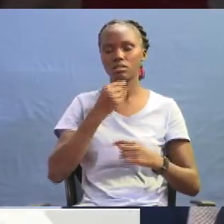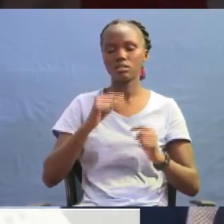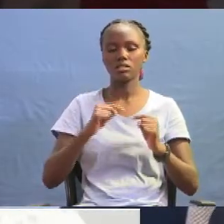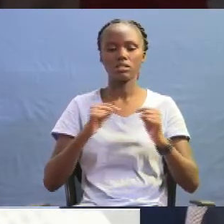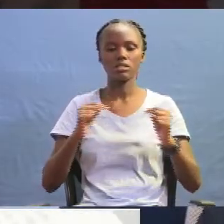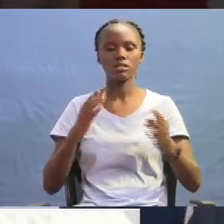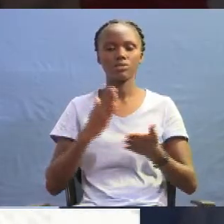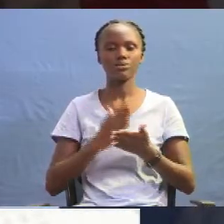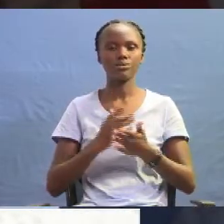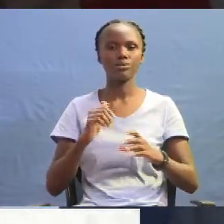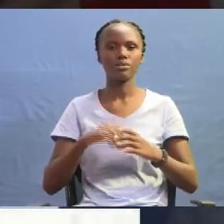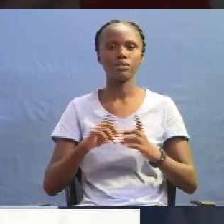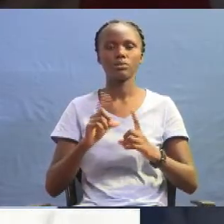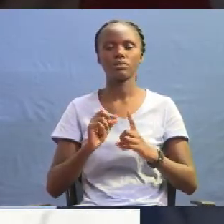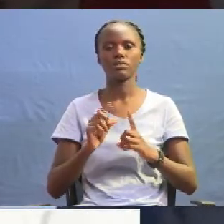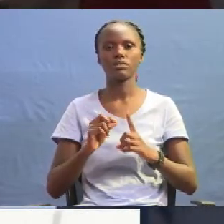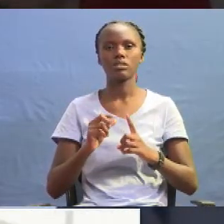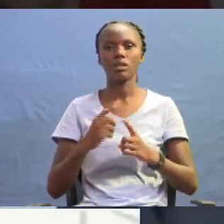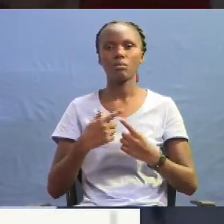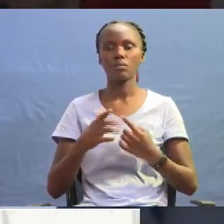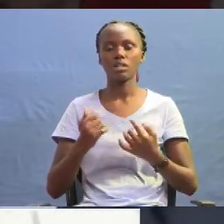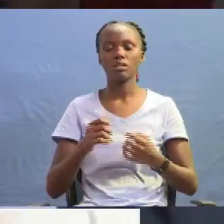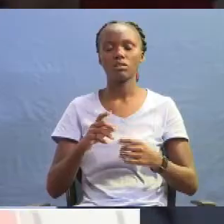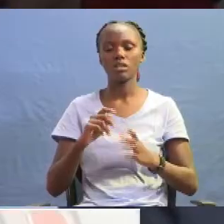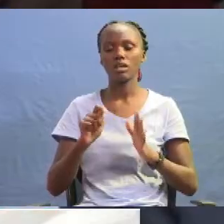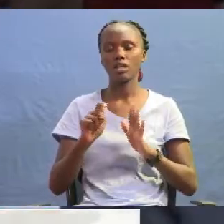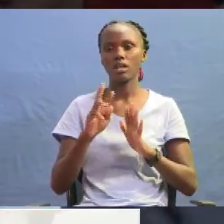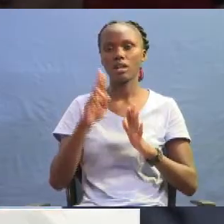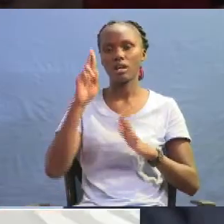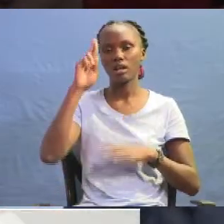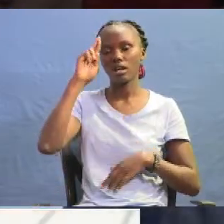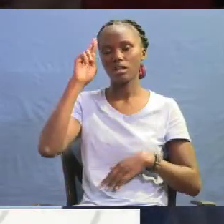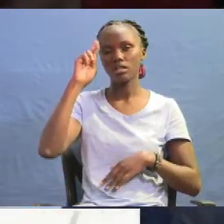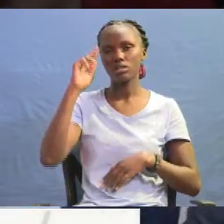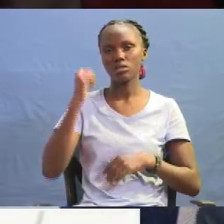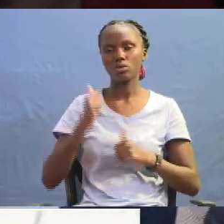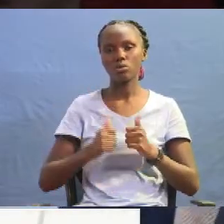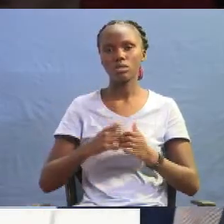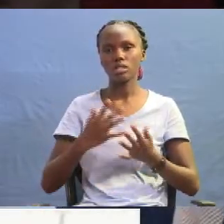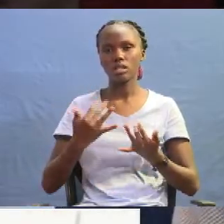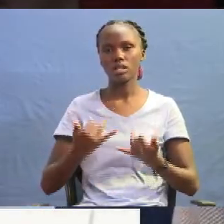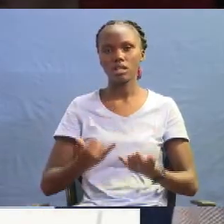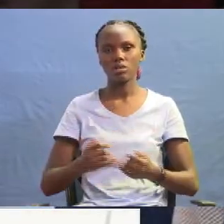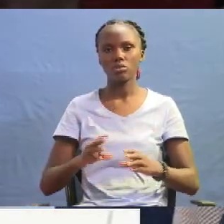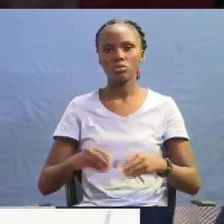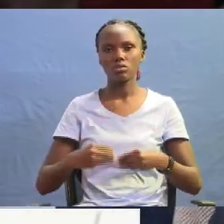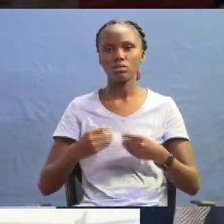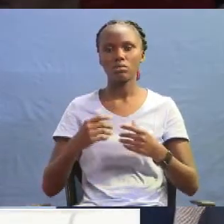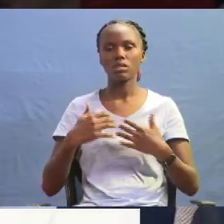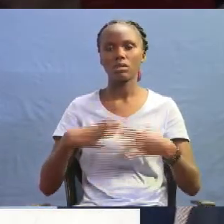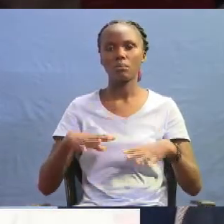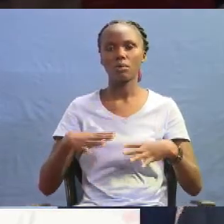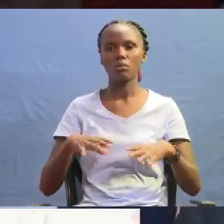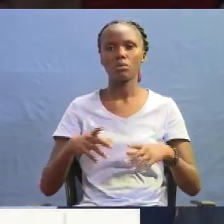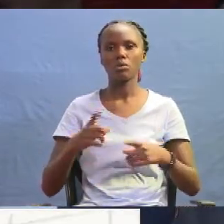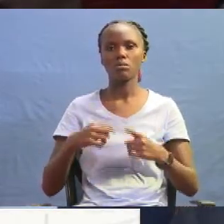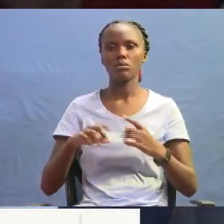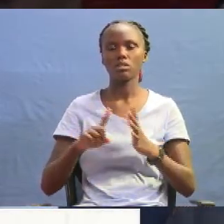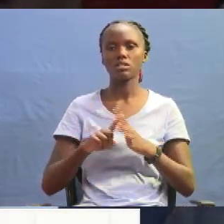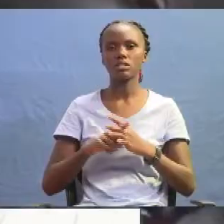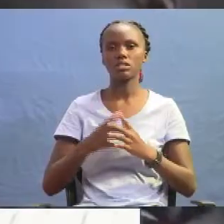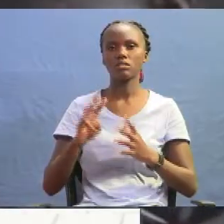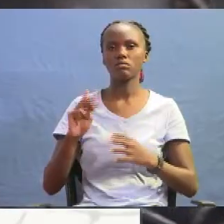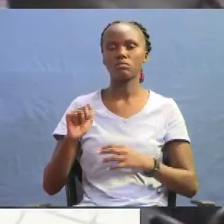angle. And that is the reason as to why this momentous epoch that has started